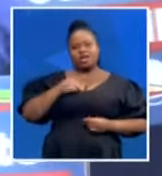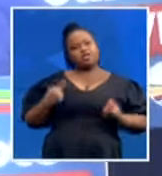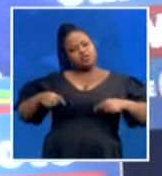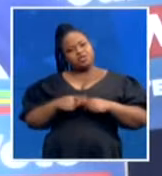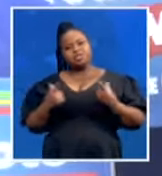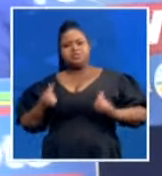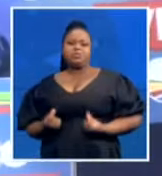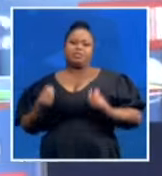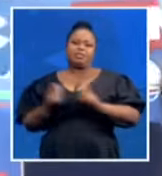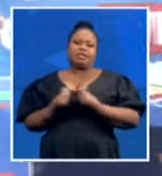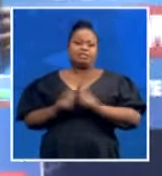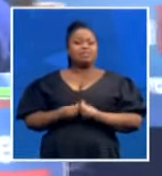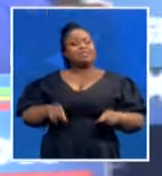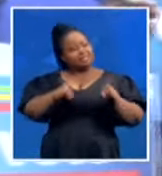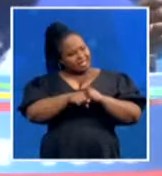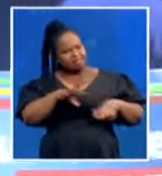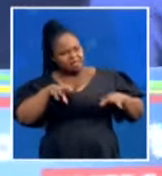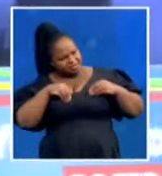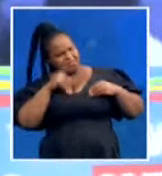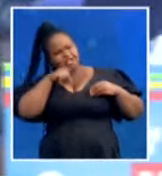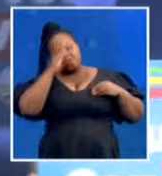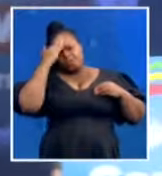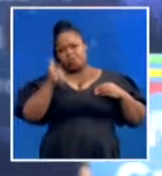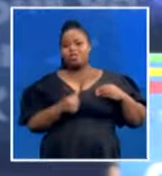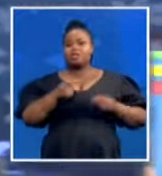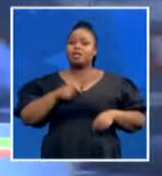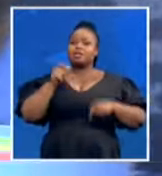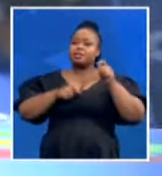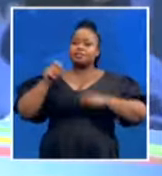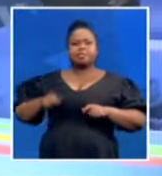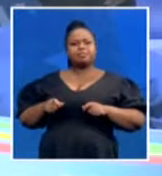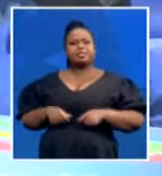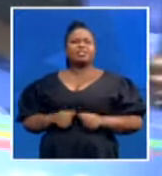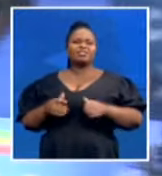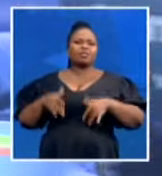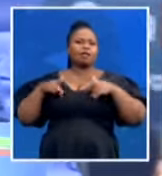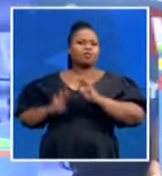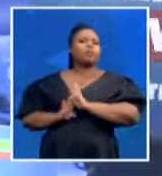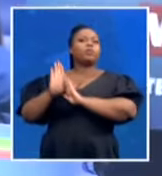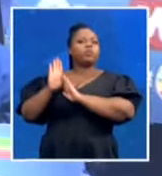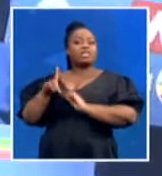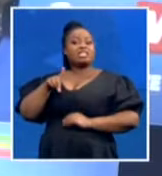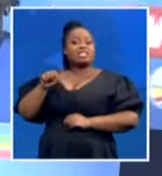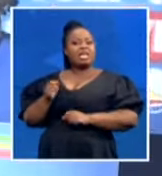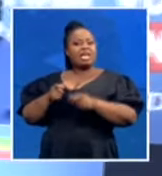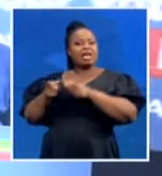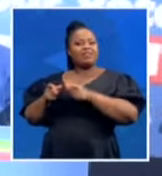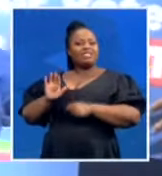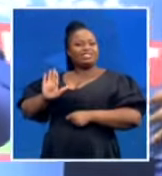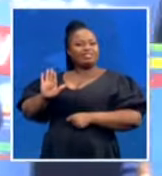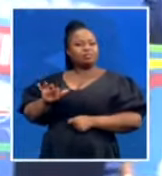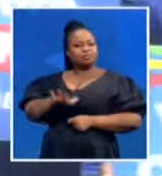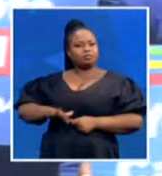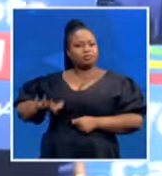deny that abantu ubomi babo bungcono apho kukurhulumente we DA. And that is our single most